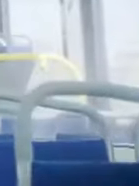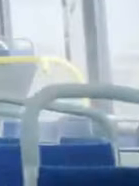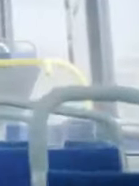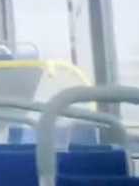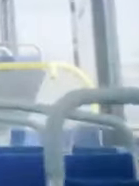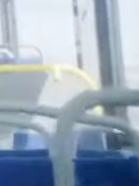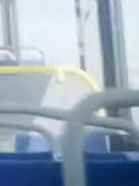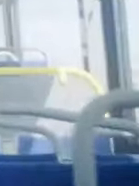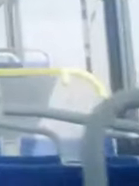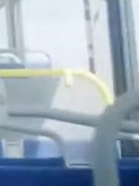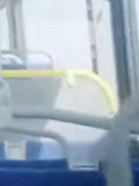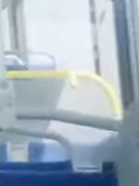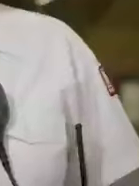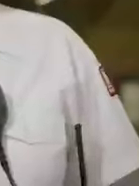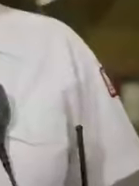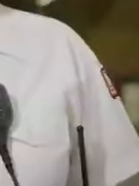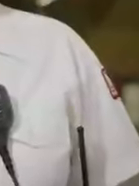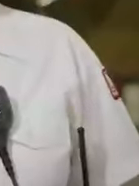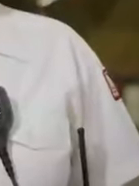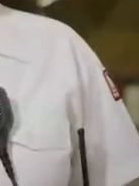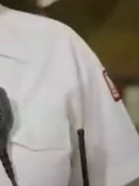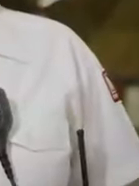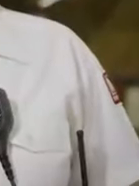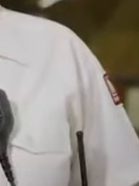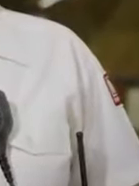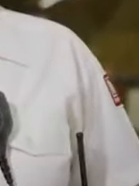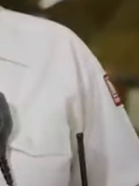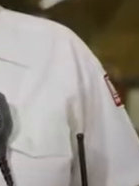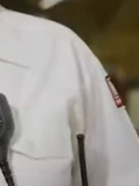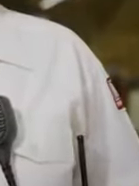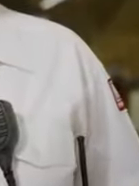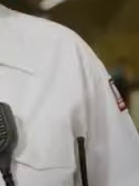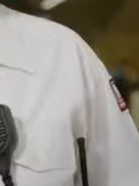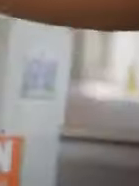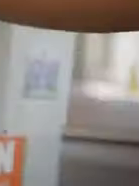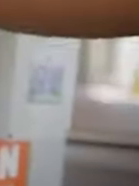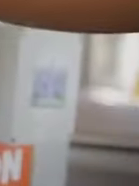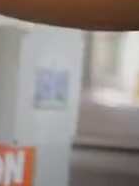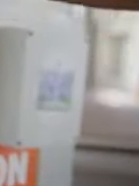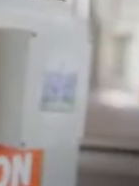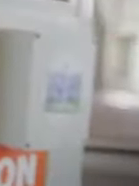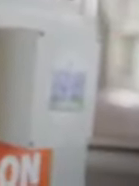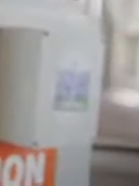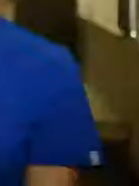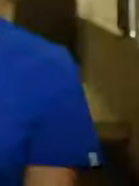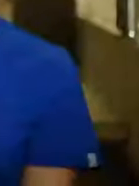with hospital-grade cleaning. No mask, no metro. Need one? We have a few